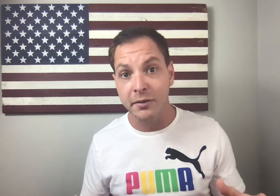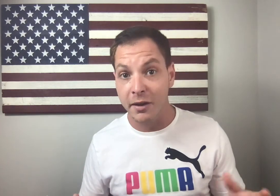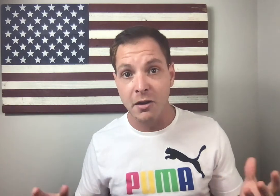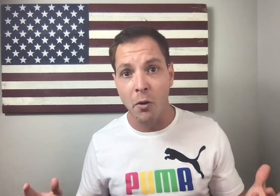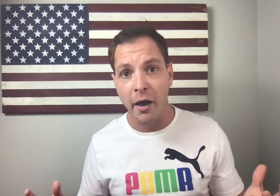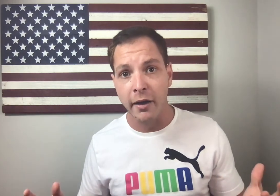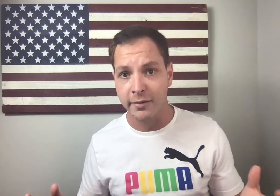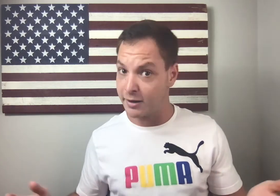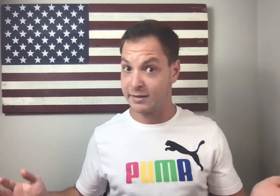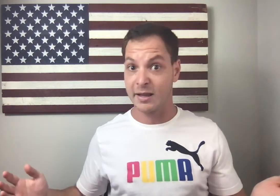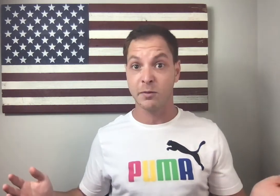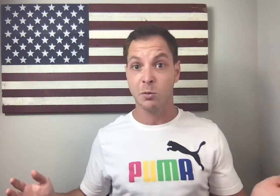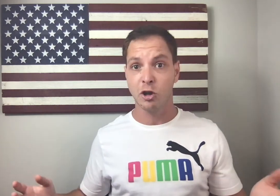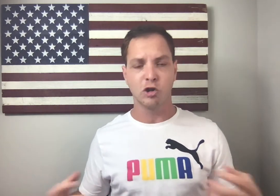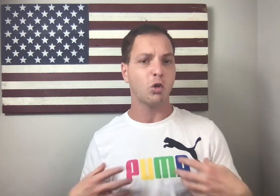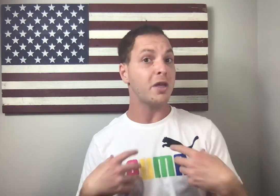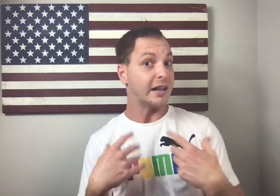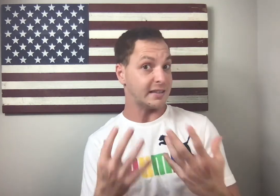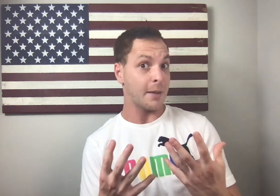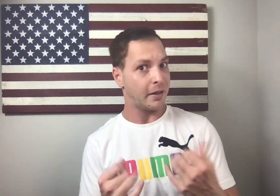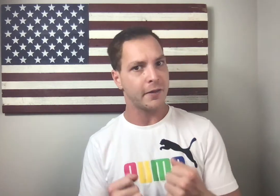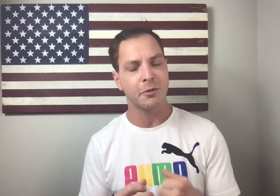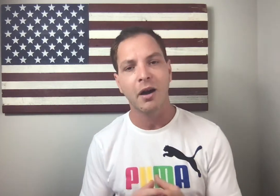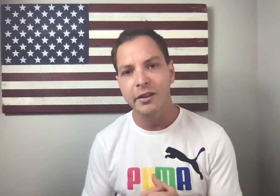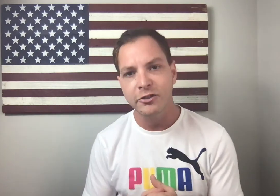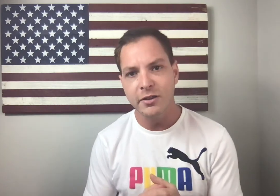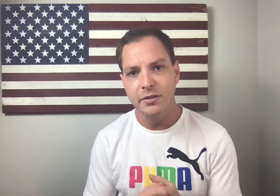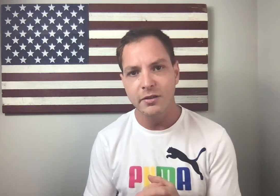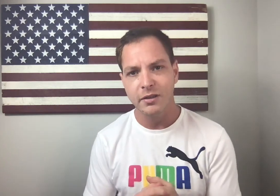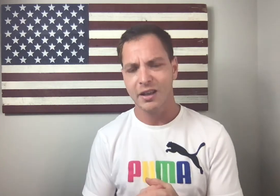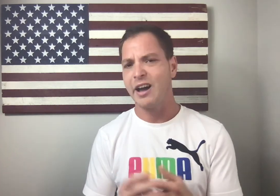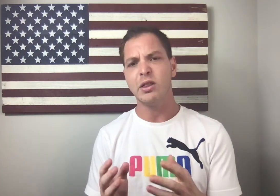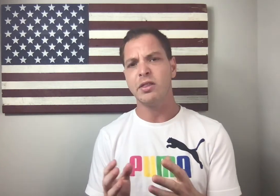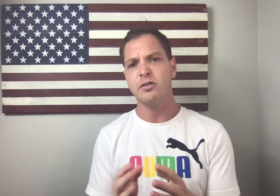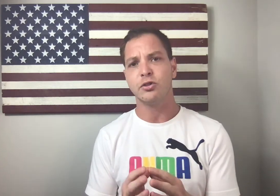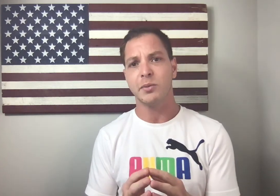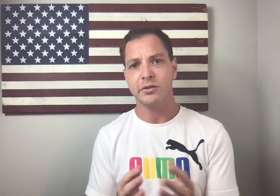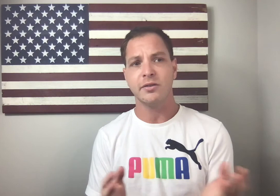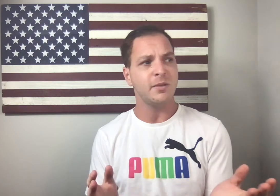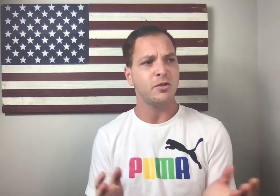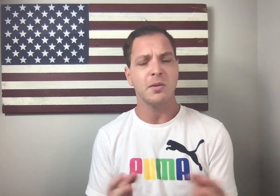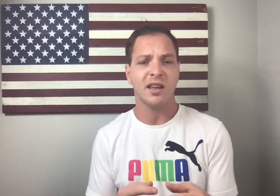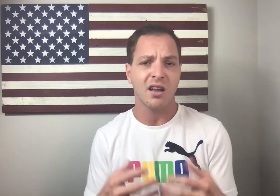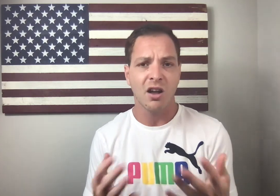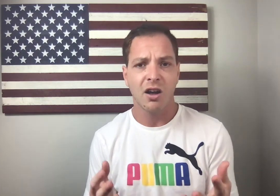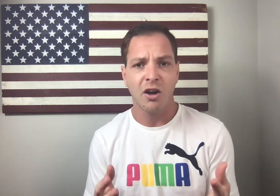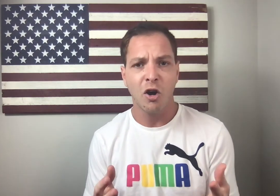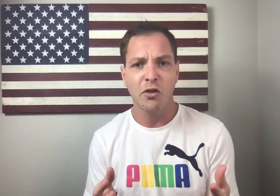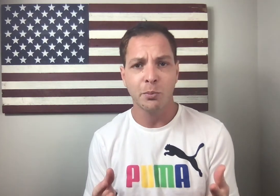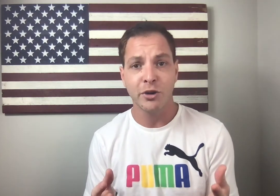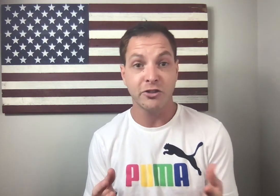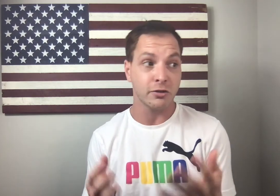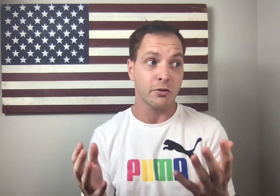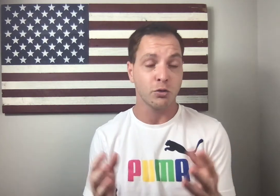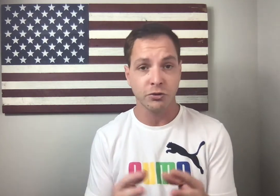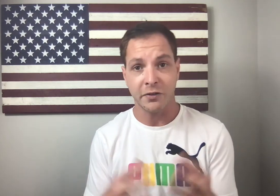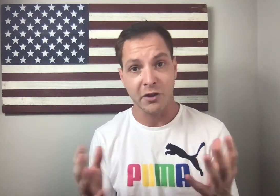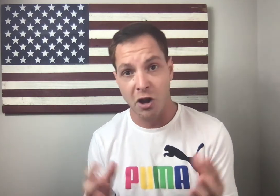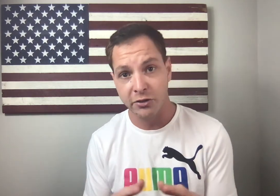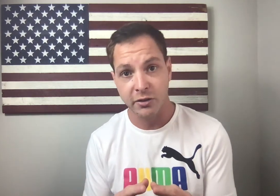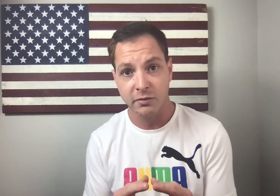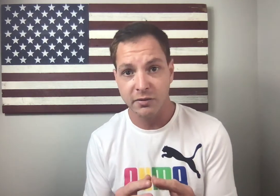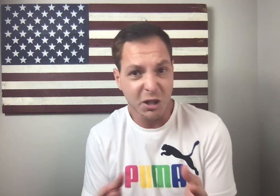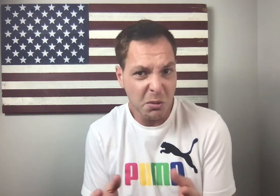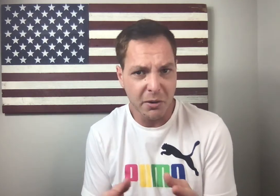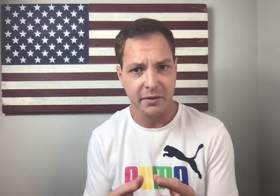that we're seeing okay? Is it acceptable? Should we accept their apologies? I don't think so, because it seems to me like all their breaches of the rules and the